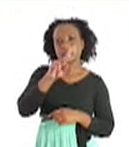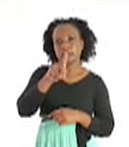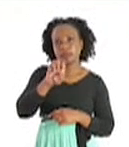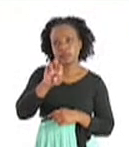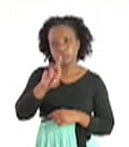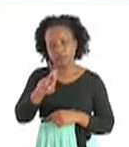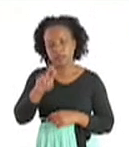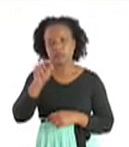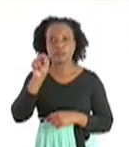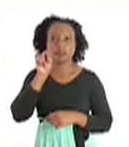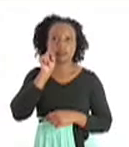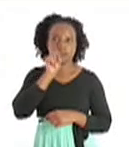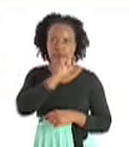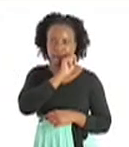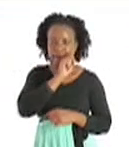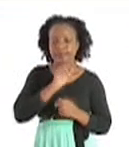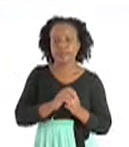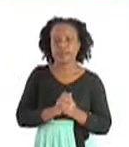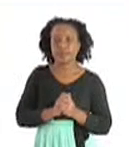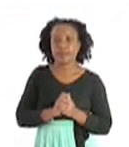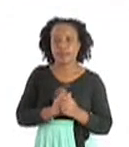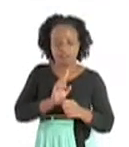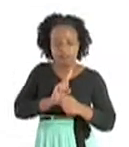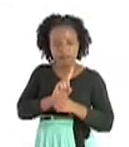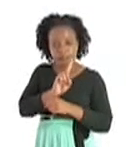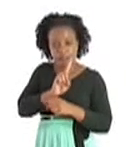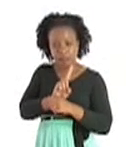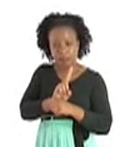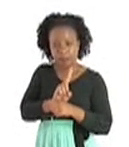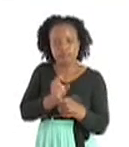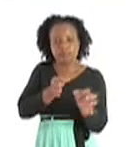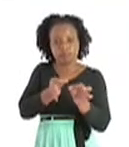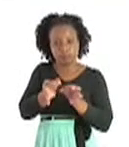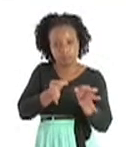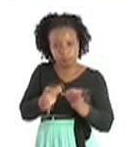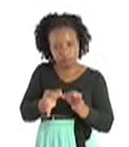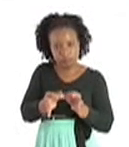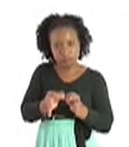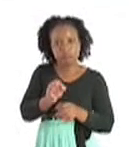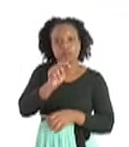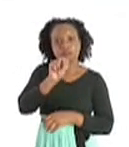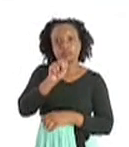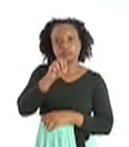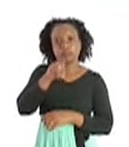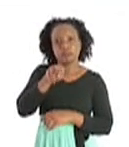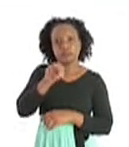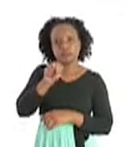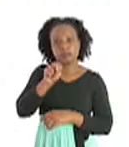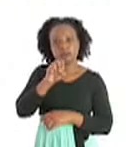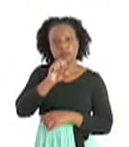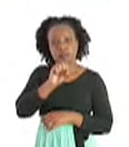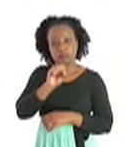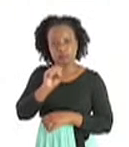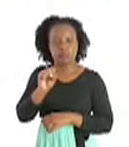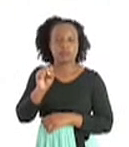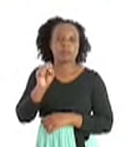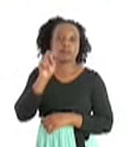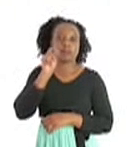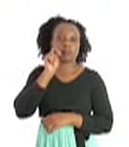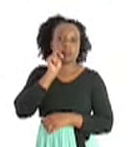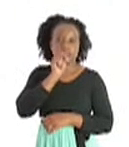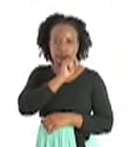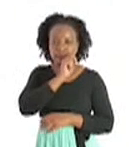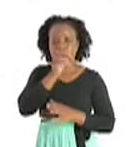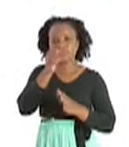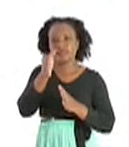do that, I quickly just want to explain what a noun is. Right. Chanel, what is a